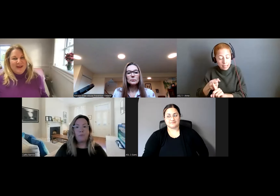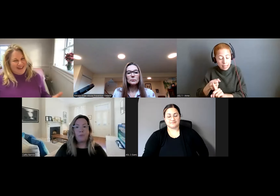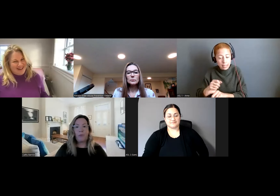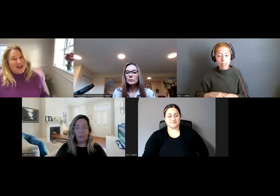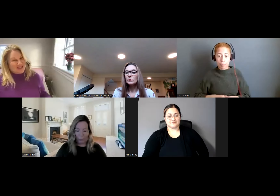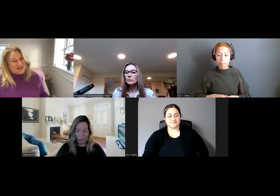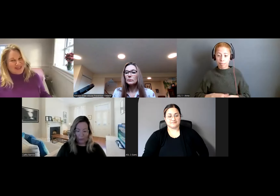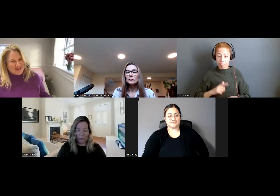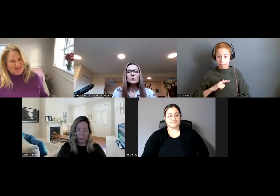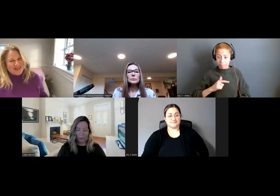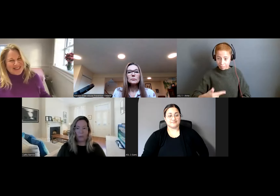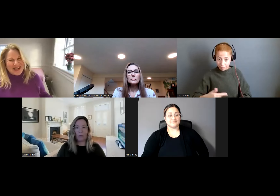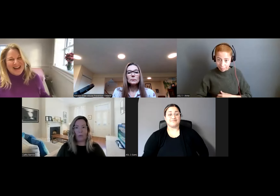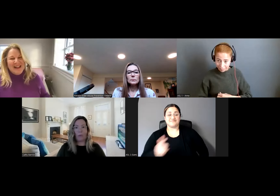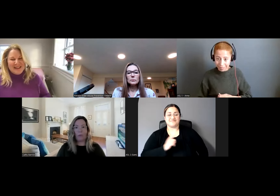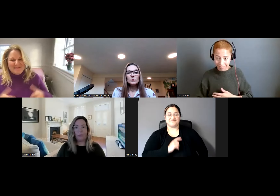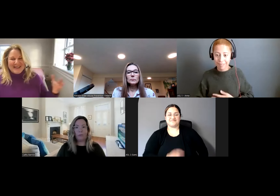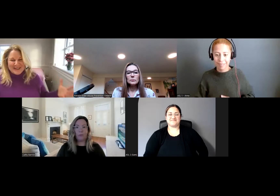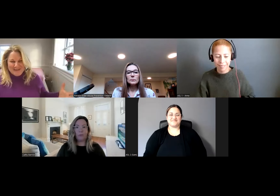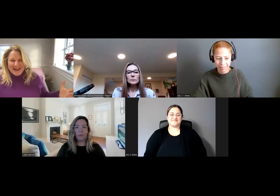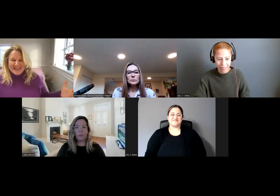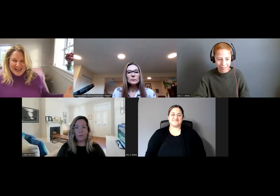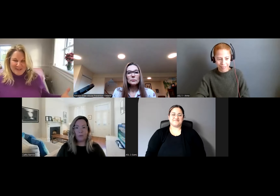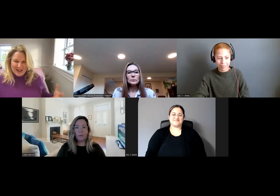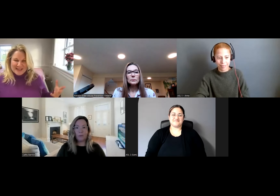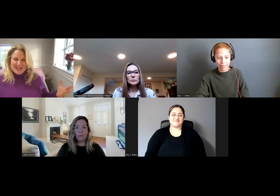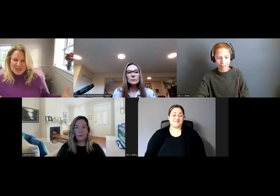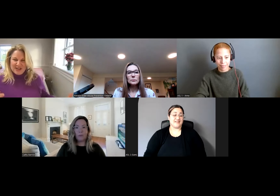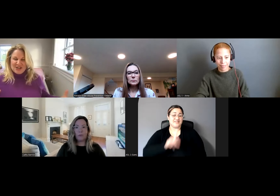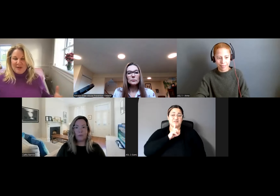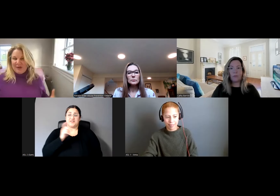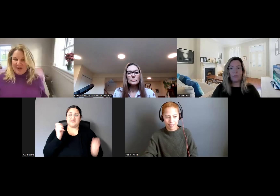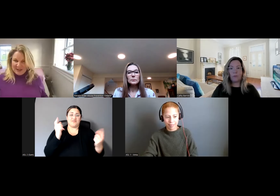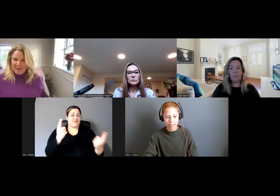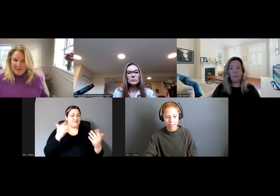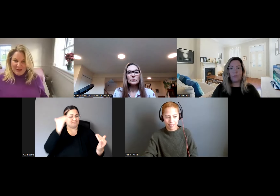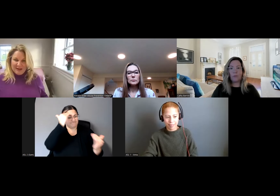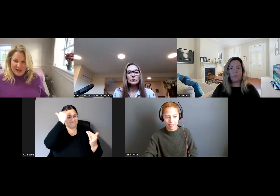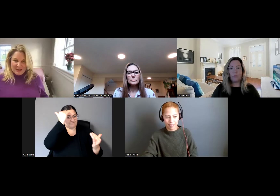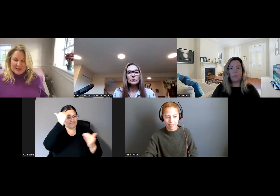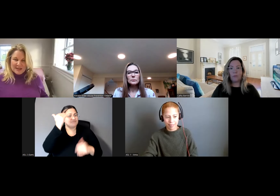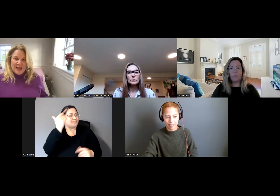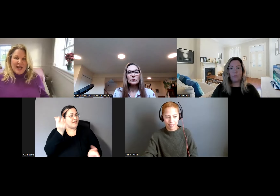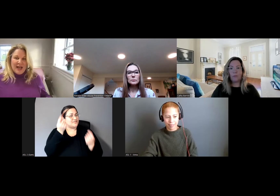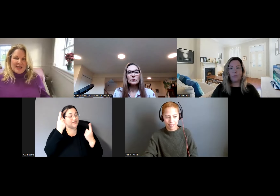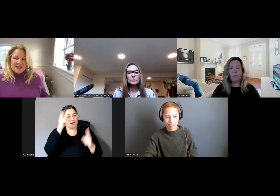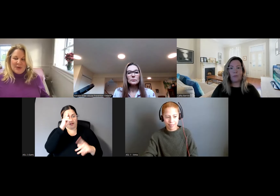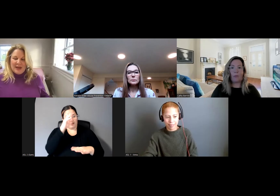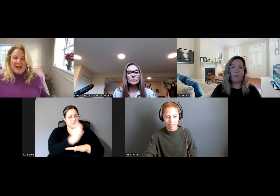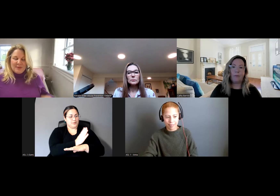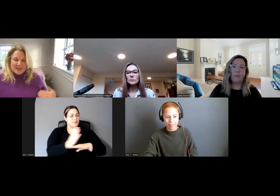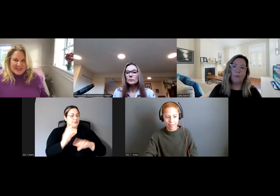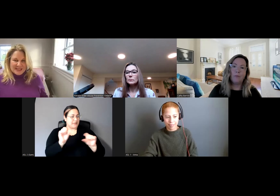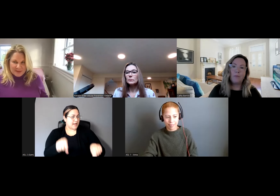to understand and appreciate that mental capacity can flux and change and can be affected by many things. And so